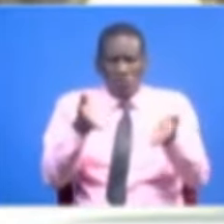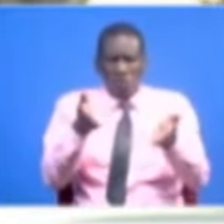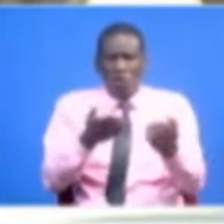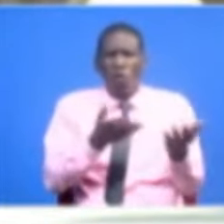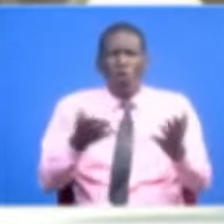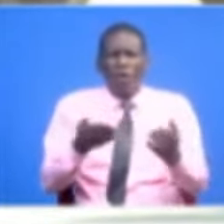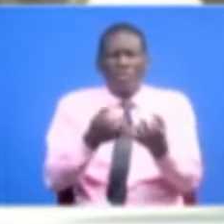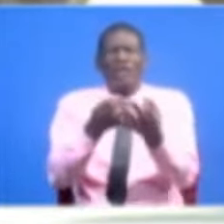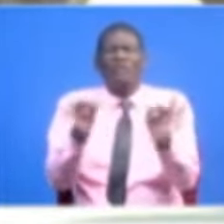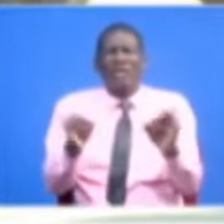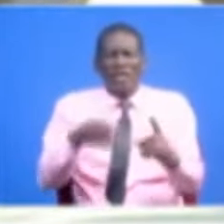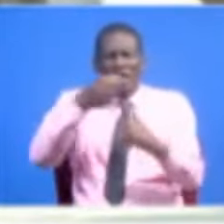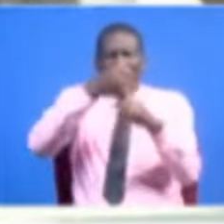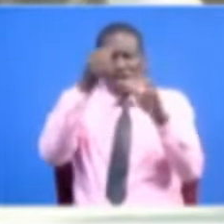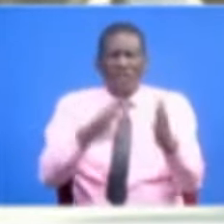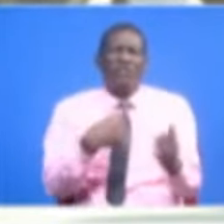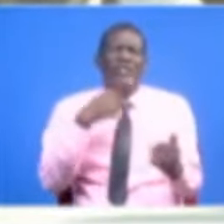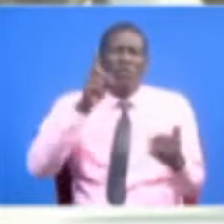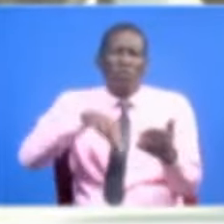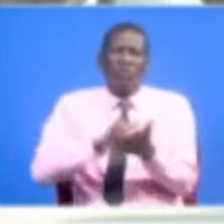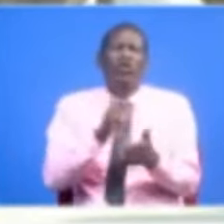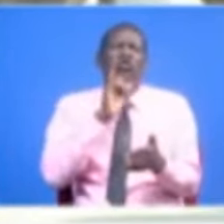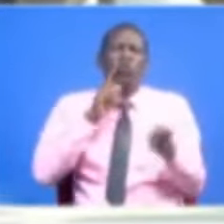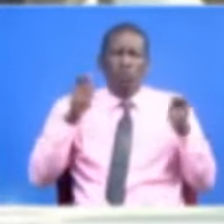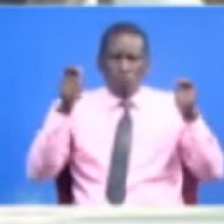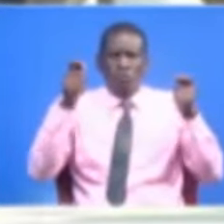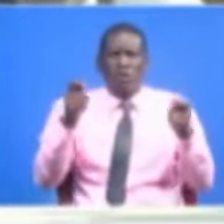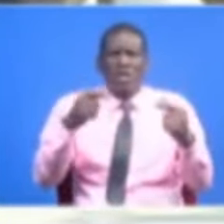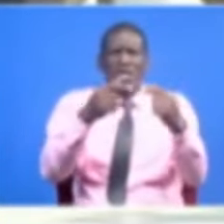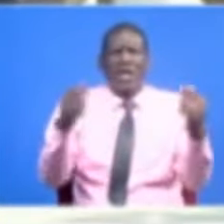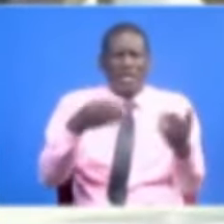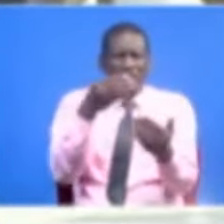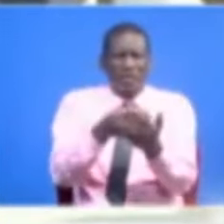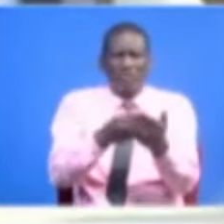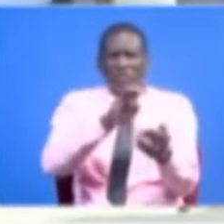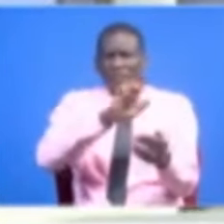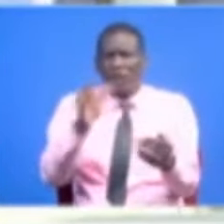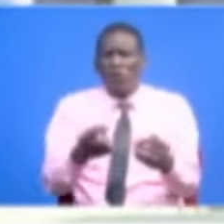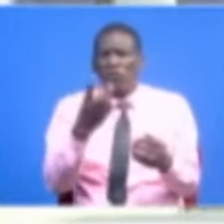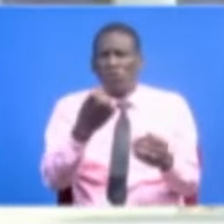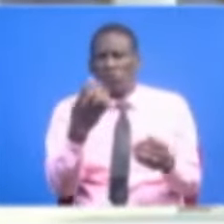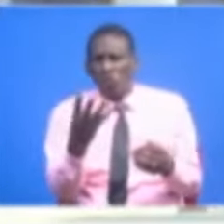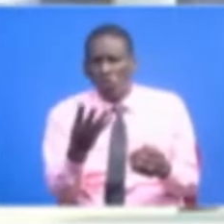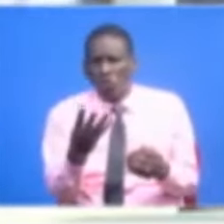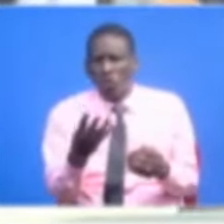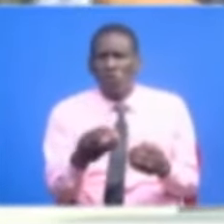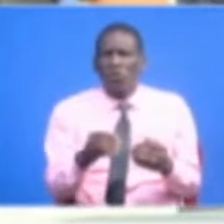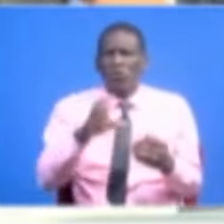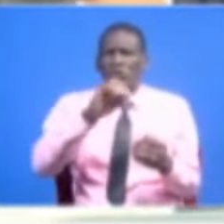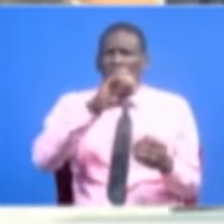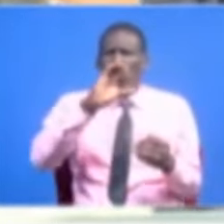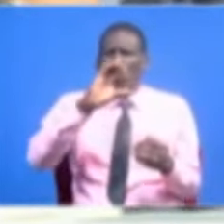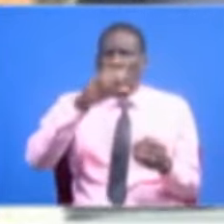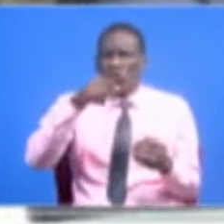they are free, activists indicate that tomorrow's protest against the finance bill of 2024, dubbed Occupy the Streets